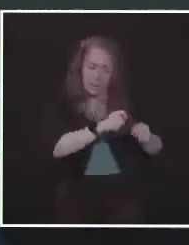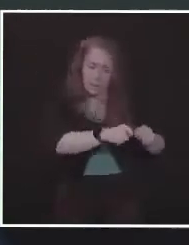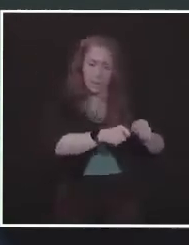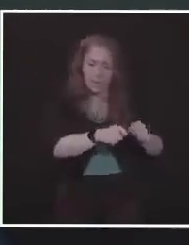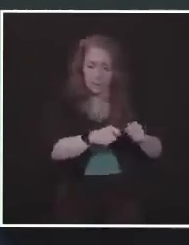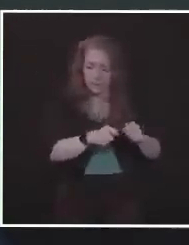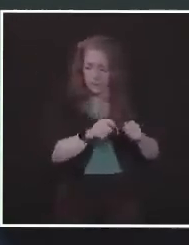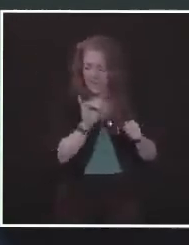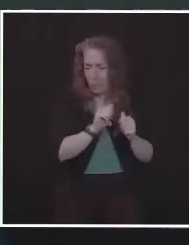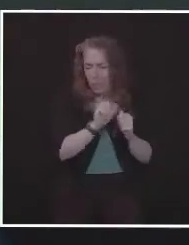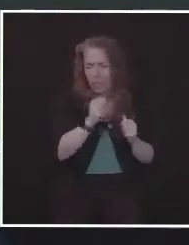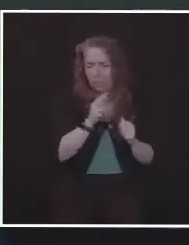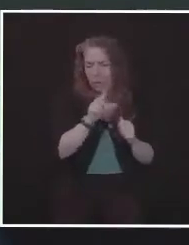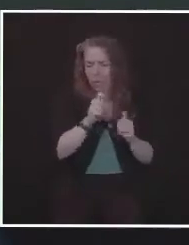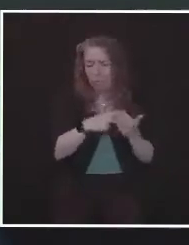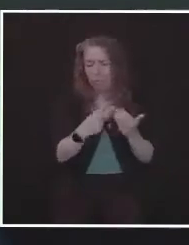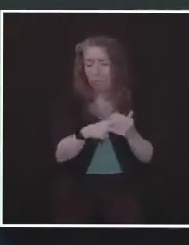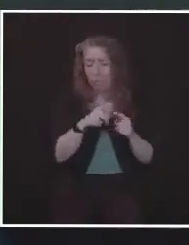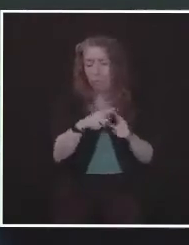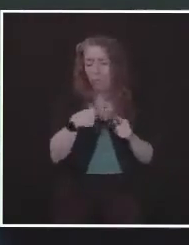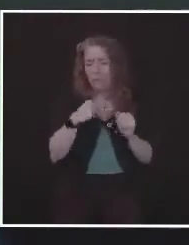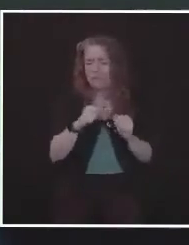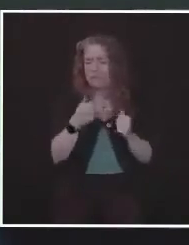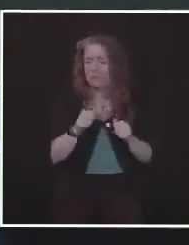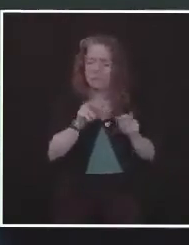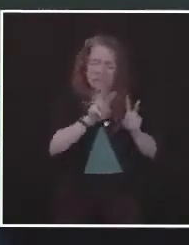contract structure as we move forward.